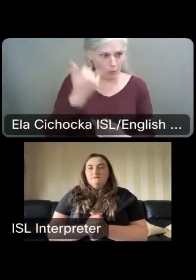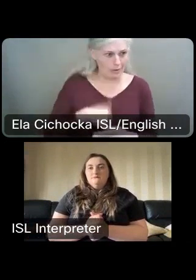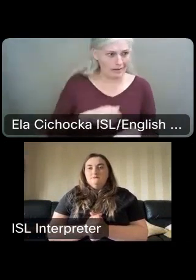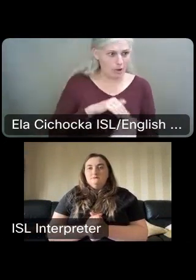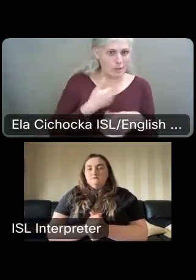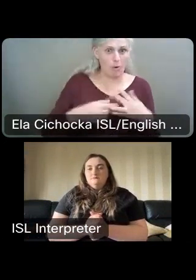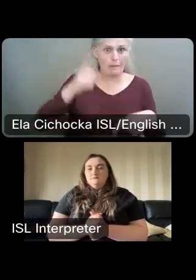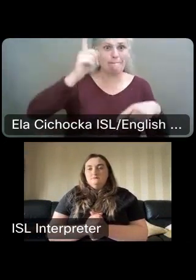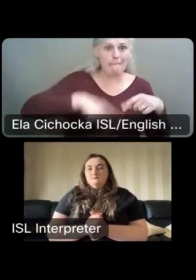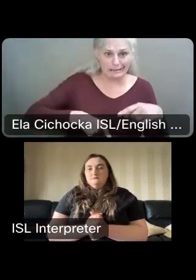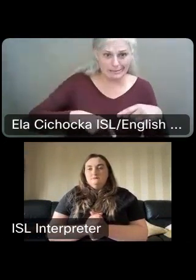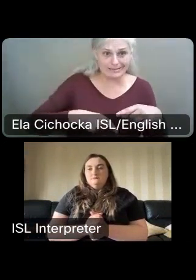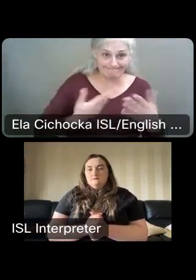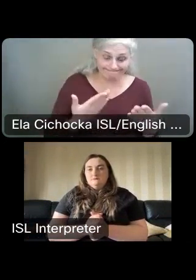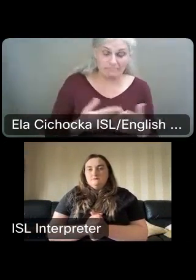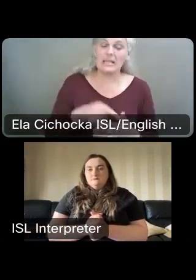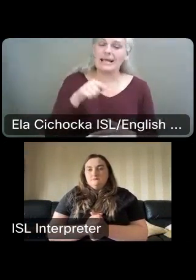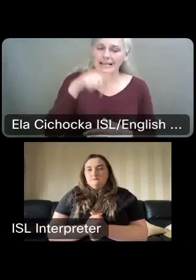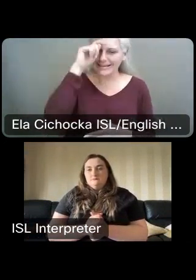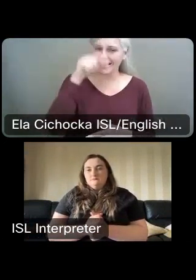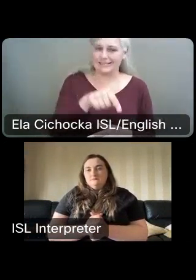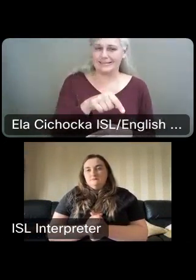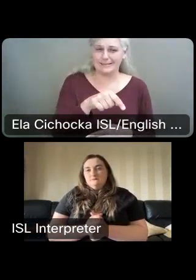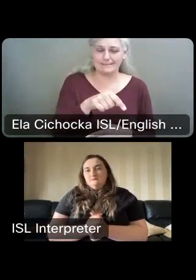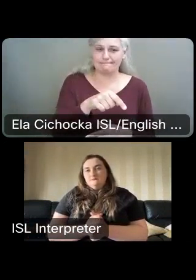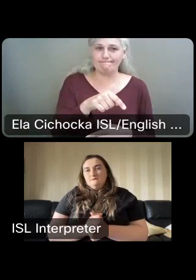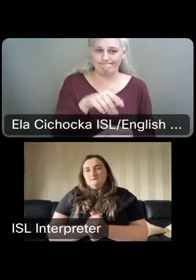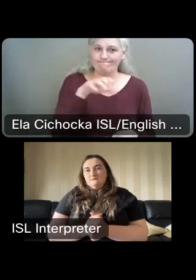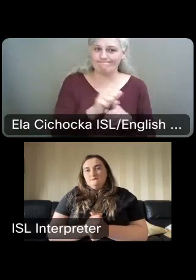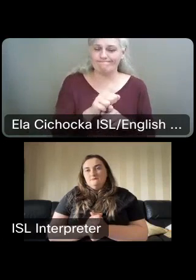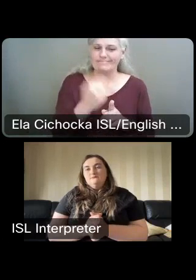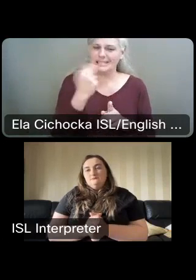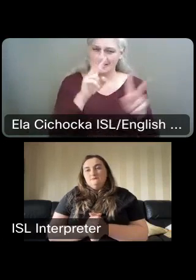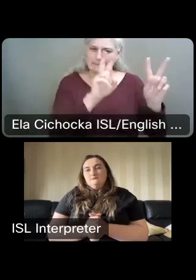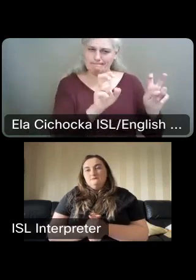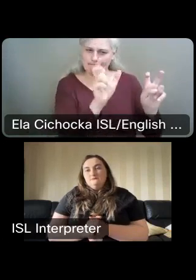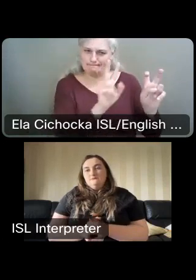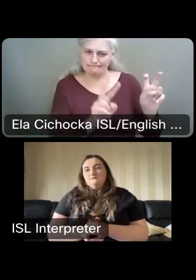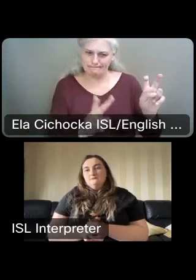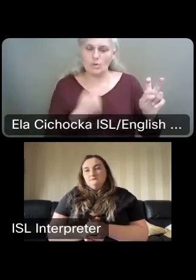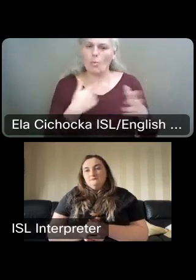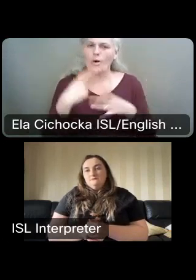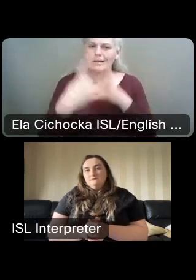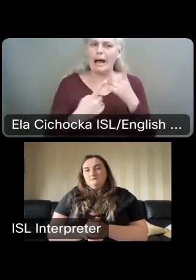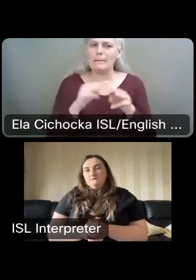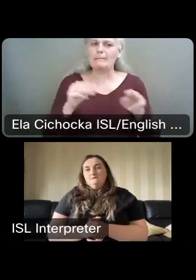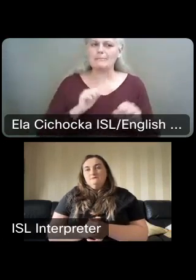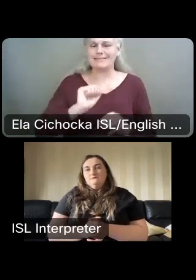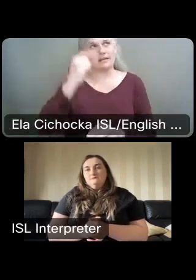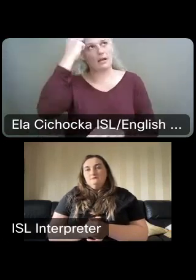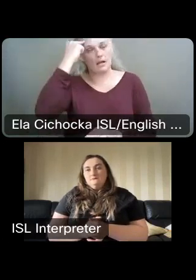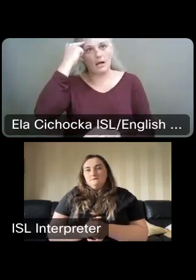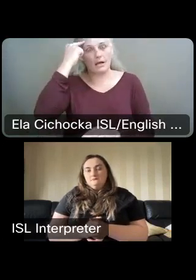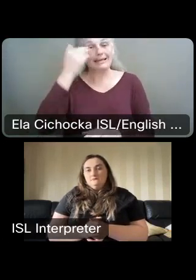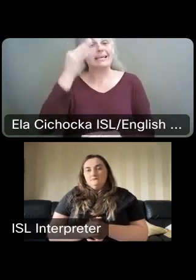patient's anger. And I think that just so well captures, what goes on in people's minds when something